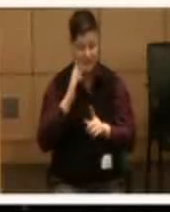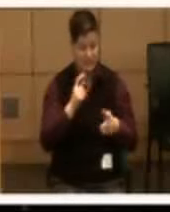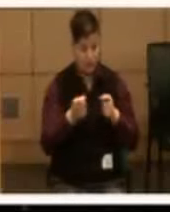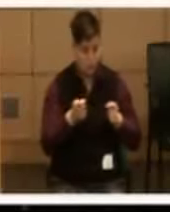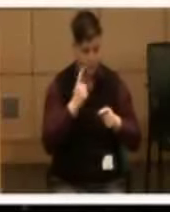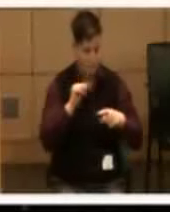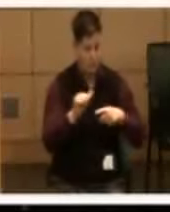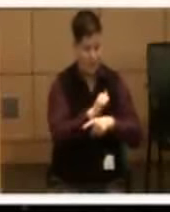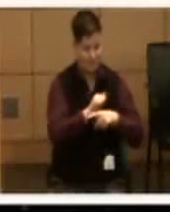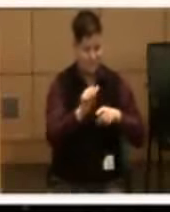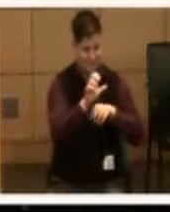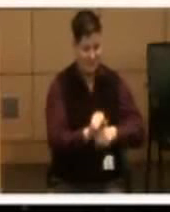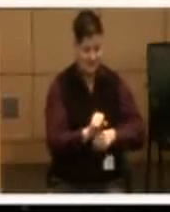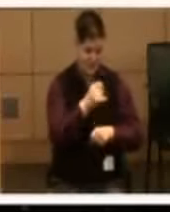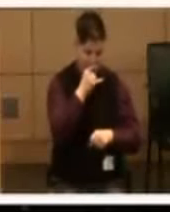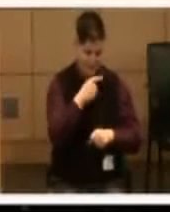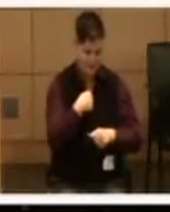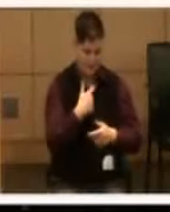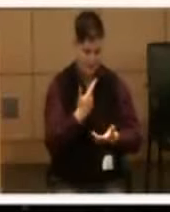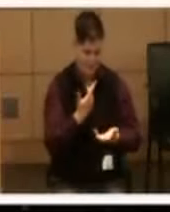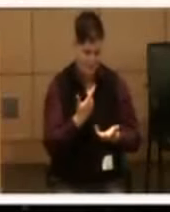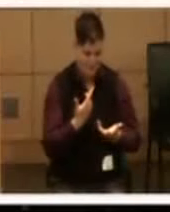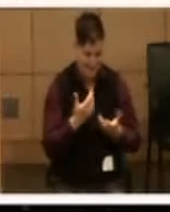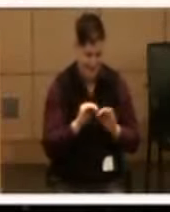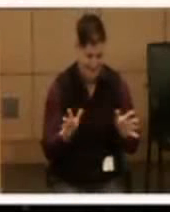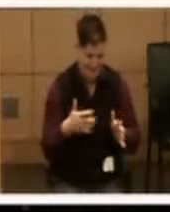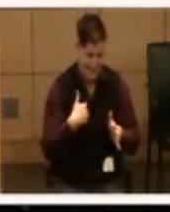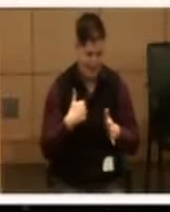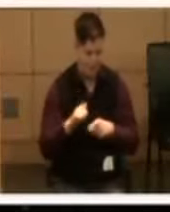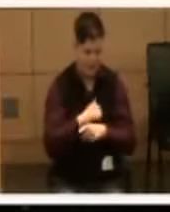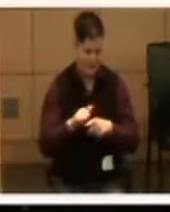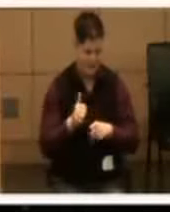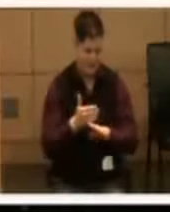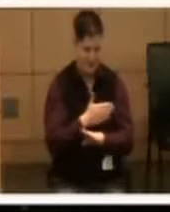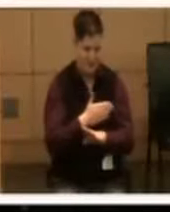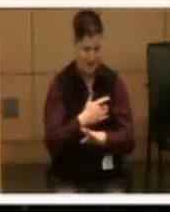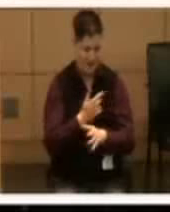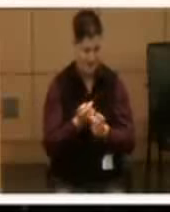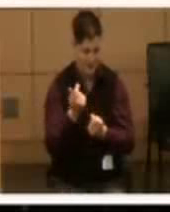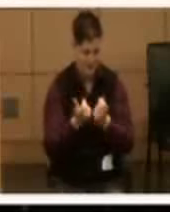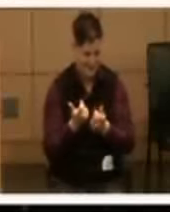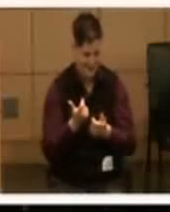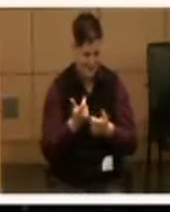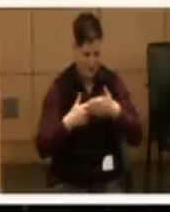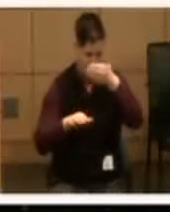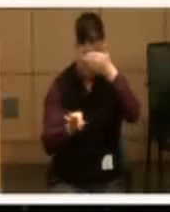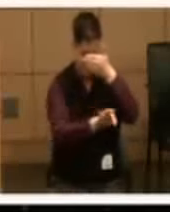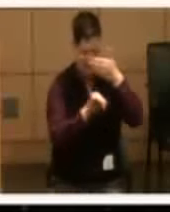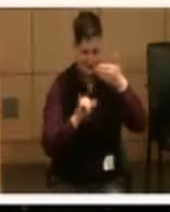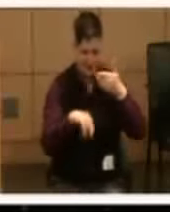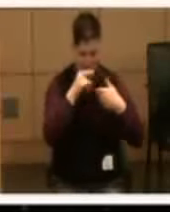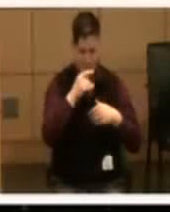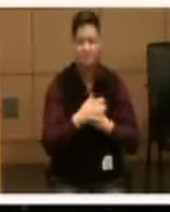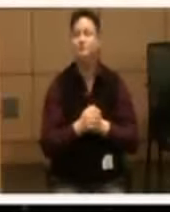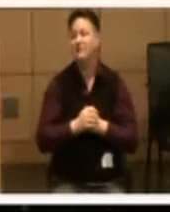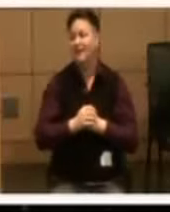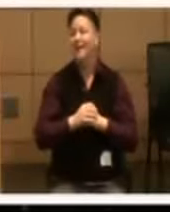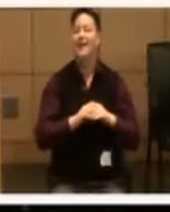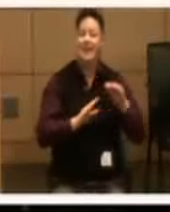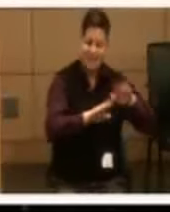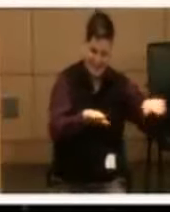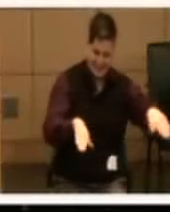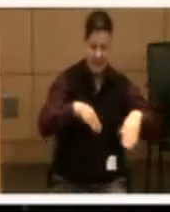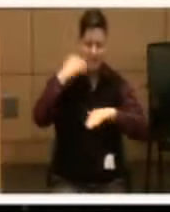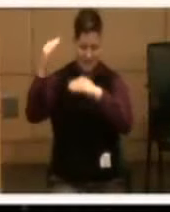effect in, yeah, in this data? Yes. Yeah. And so some children, even in the adults, half participated first with